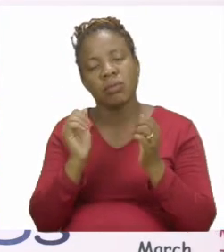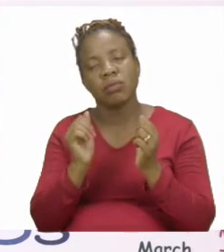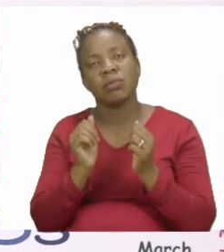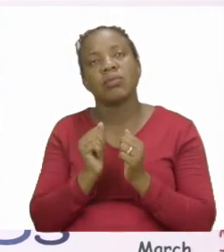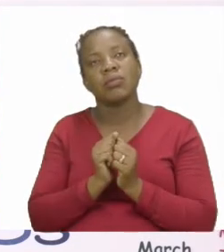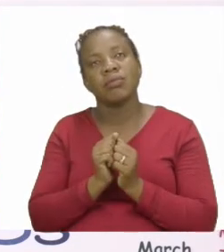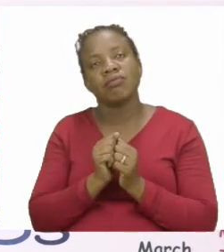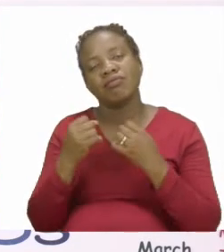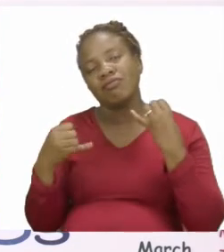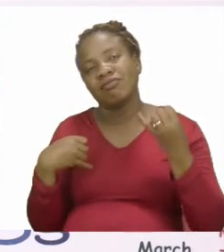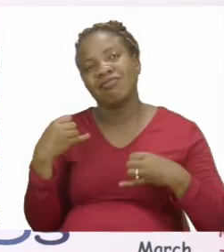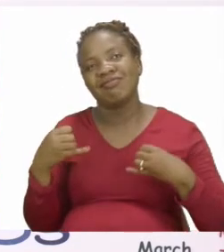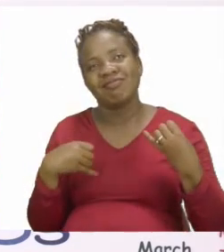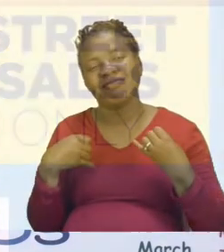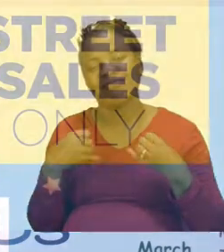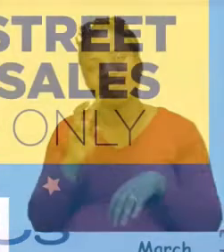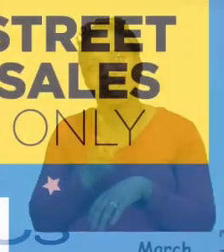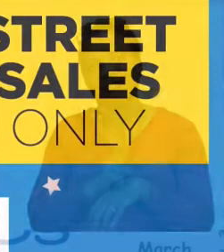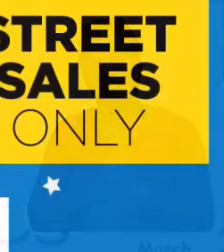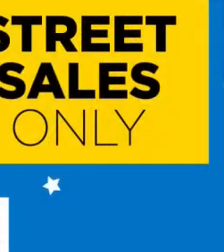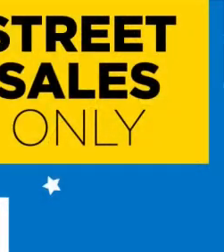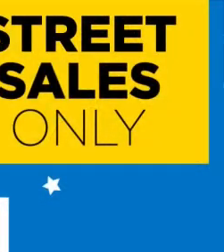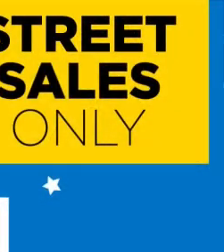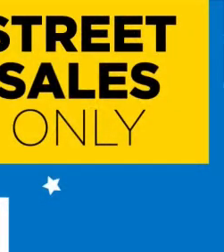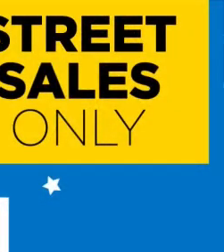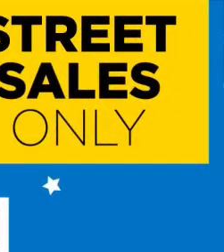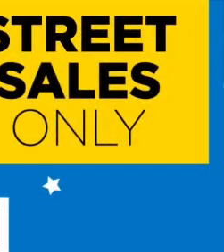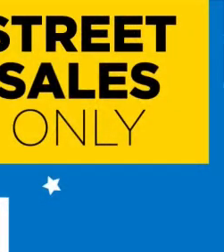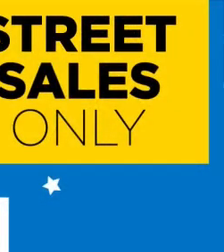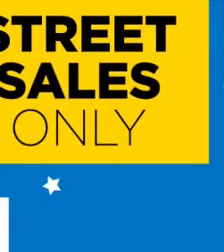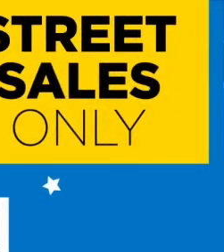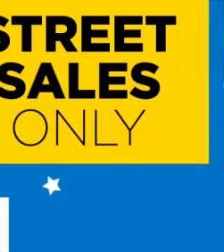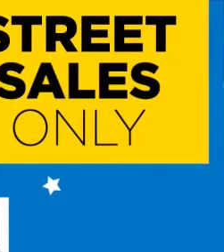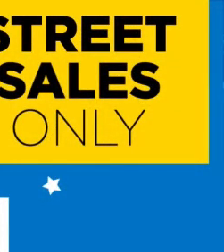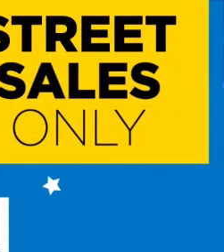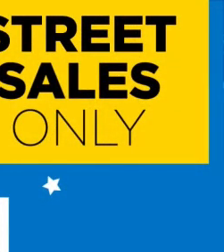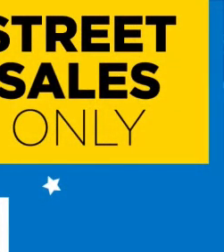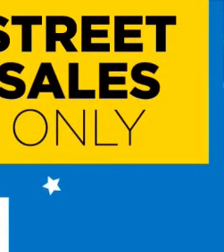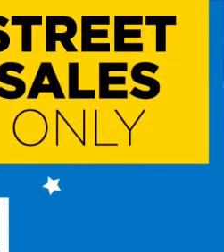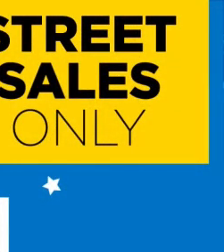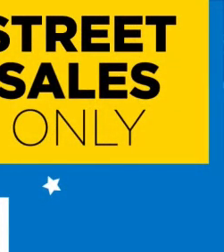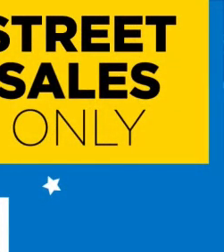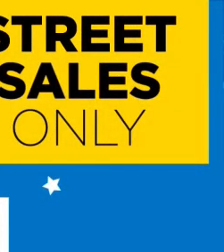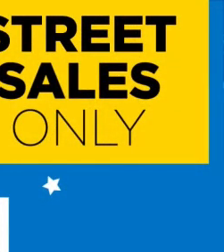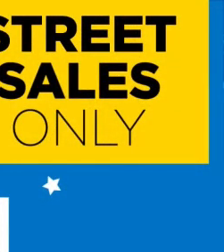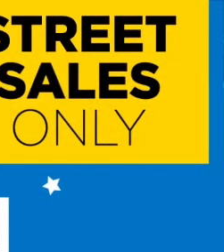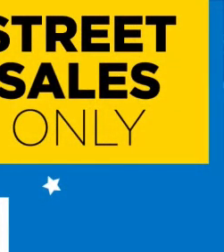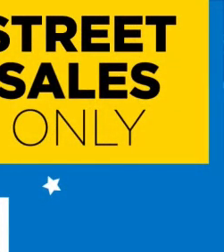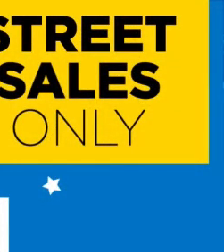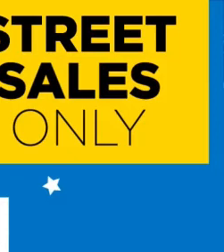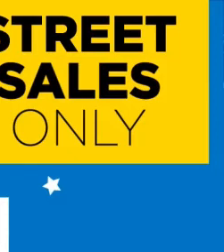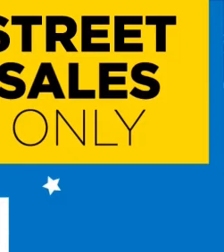We will see you shortly after the break. Follow us on My Zone Facebook Active Kids to watch your daily lesson and other